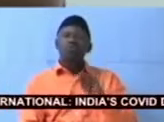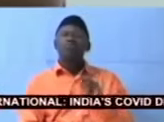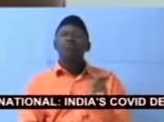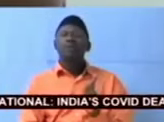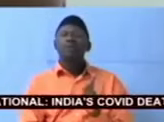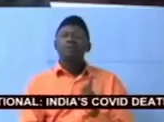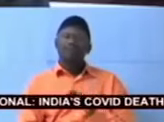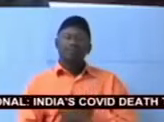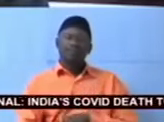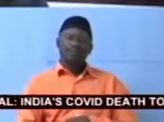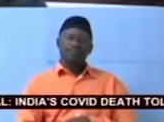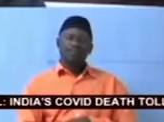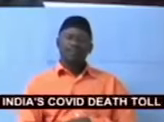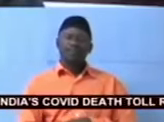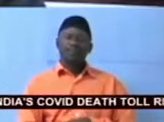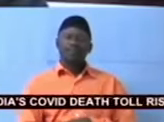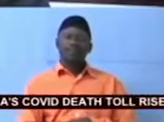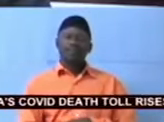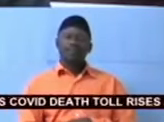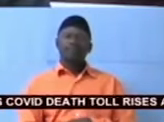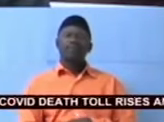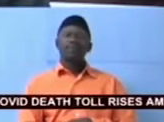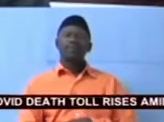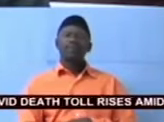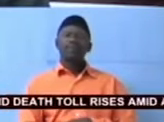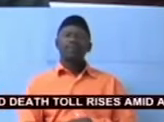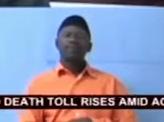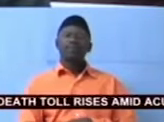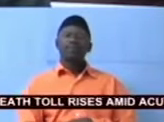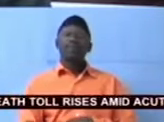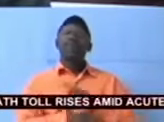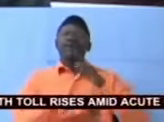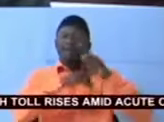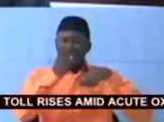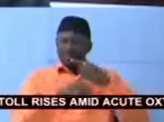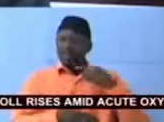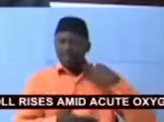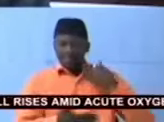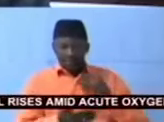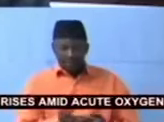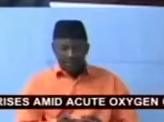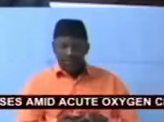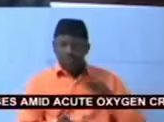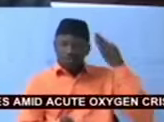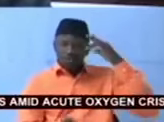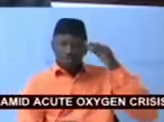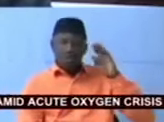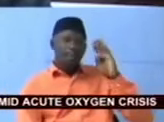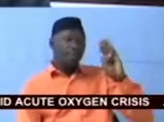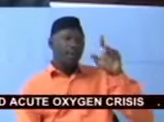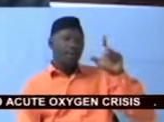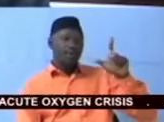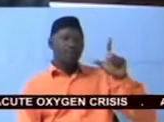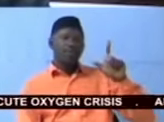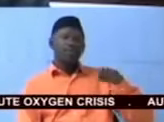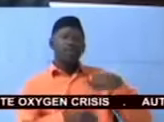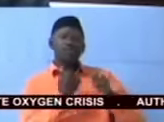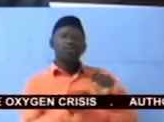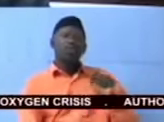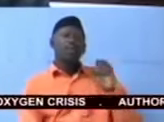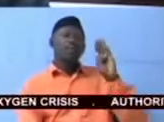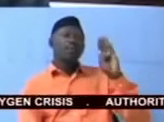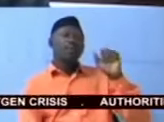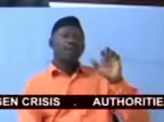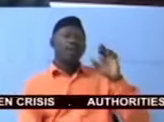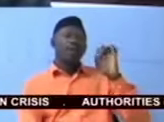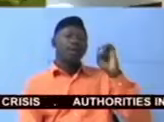BL? Immediately I finished my BL. Gannaaw buma jéxalé suma BL bi rek, which is the barista